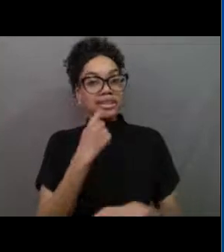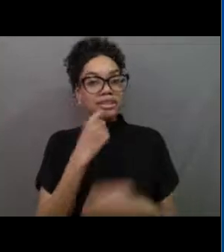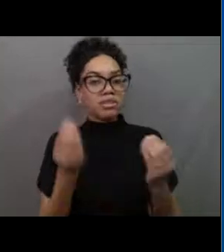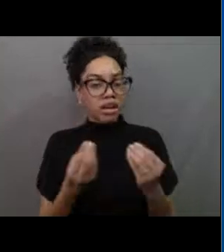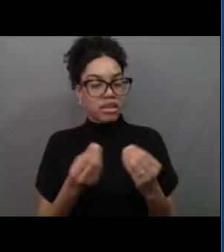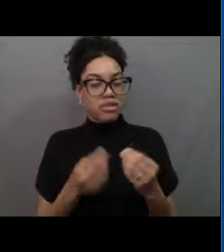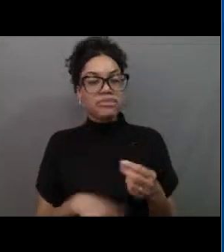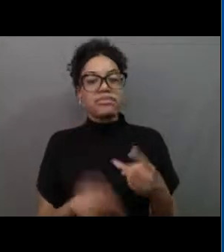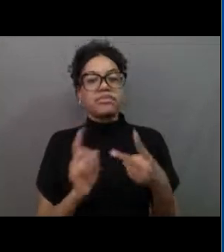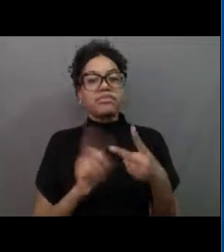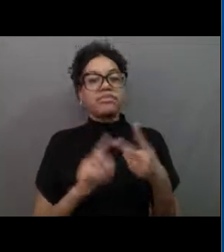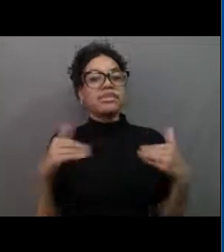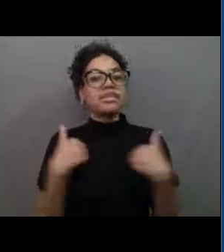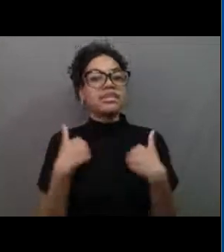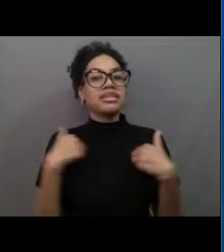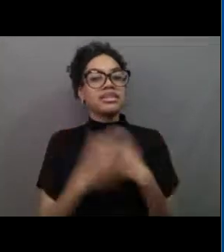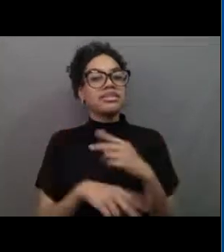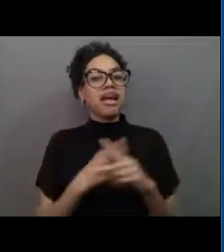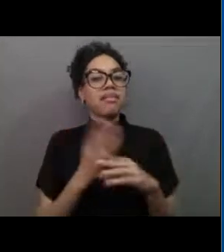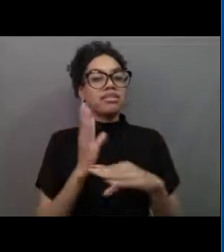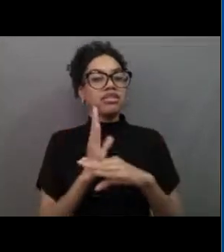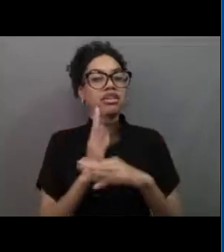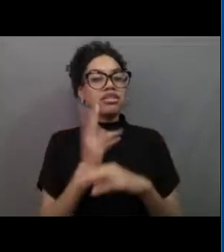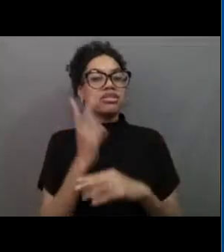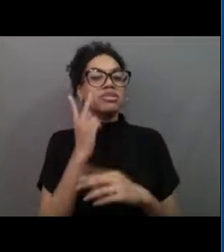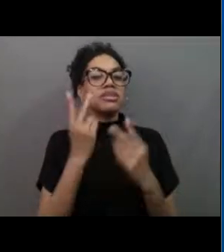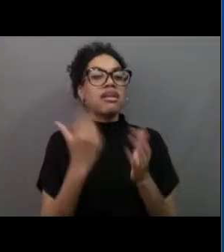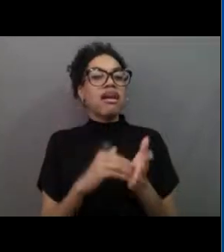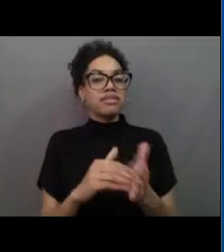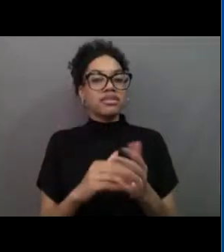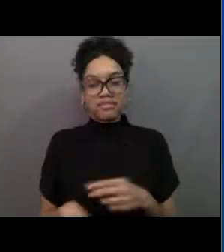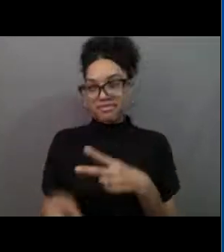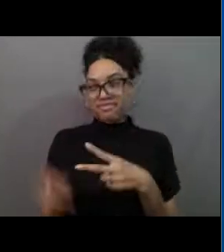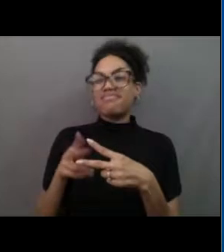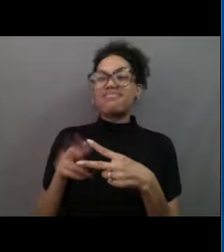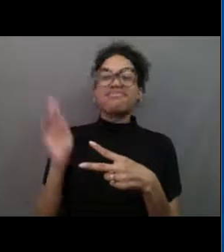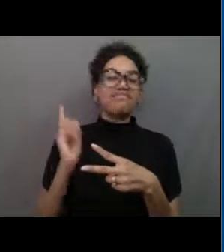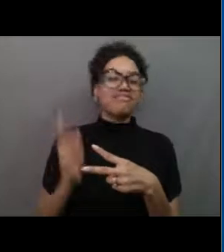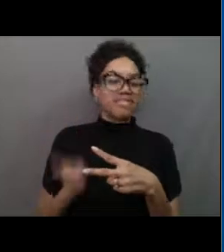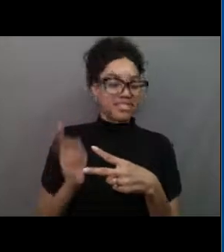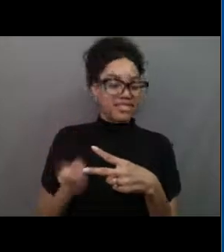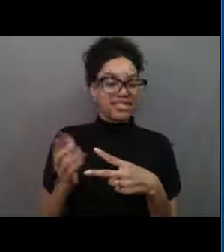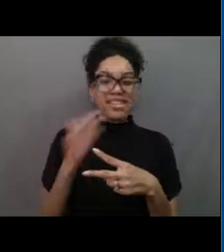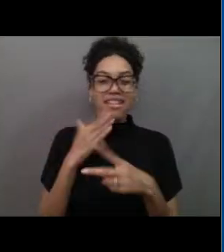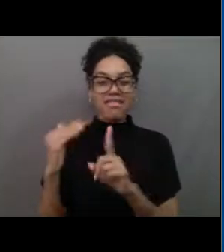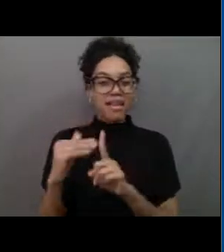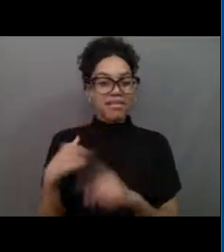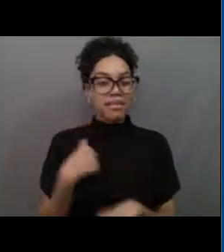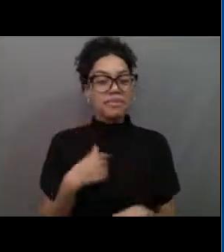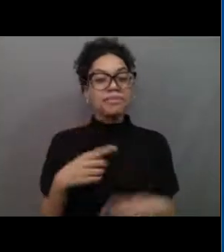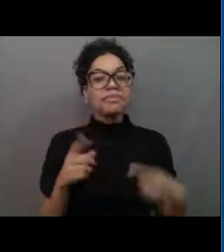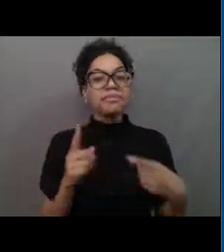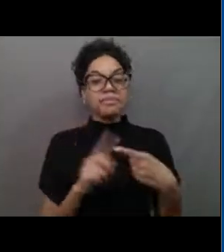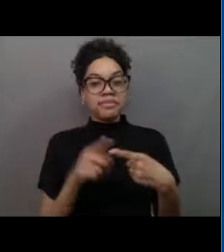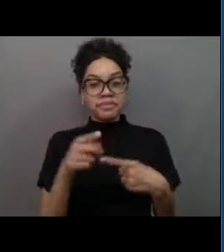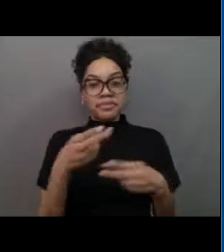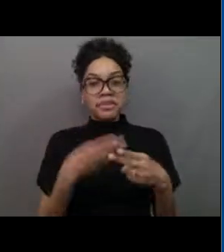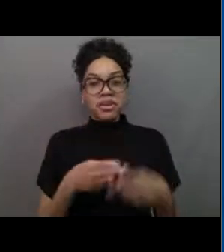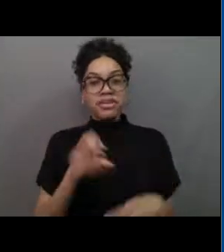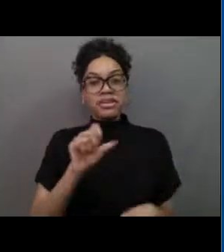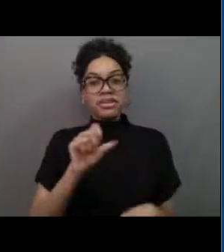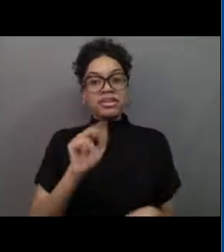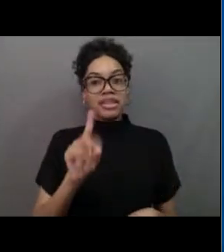the species that you tend to see on your reef? What are the most common ones? Thanks for the reminder. So this is called the sandbar